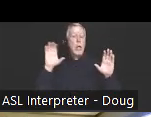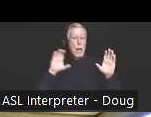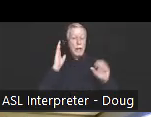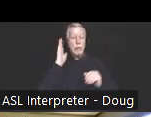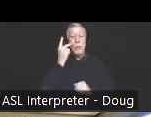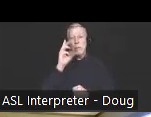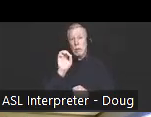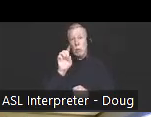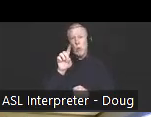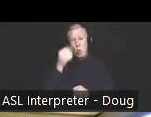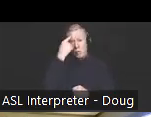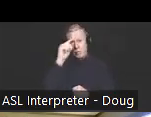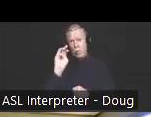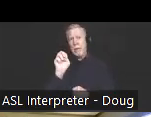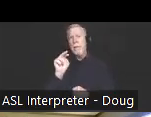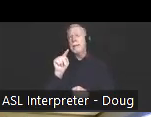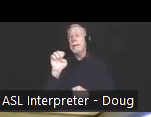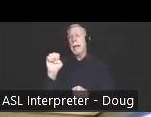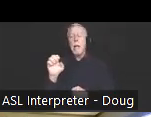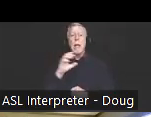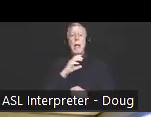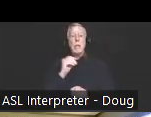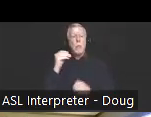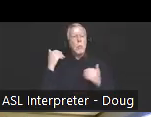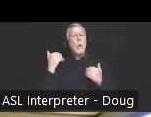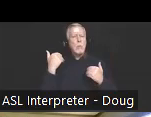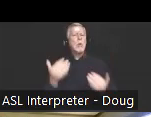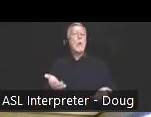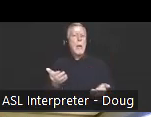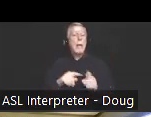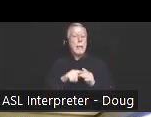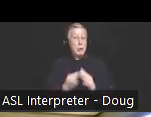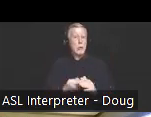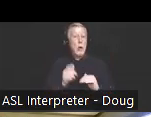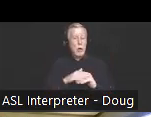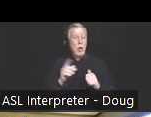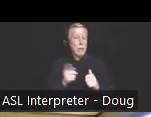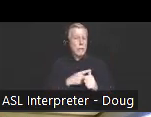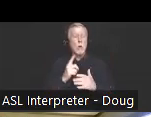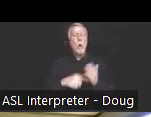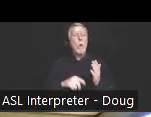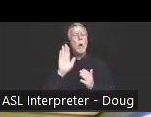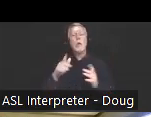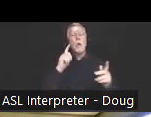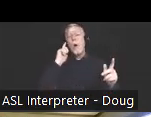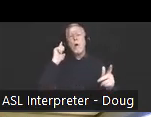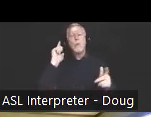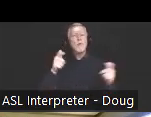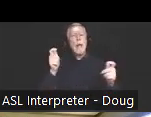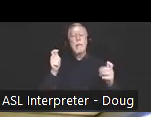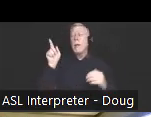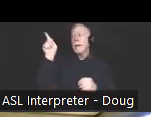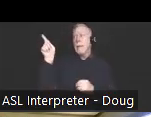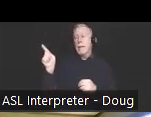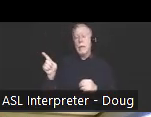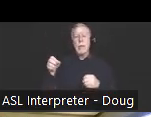Menti. And why don't we go ahead and get you started on the first. What are your greatest, these are the